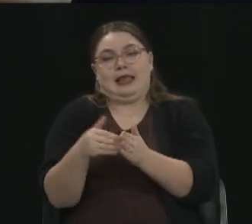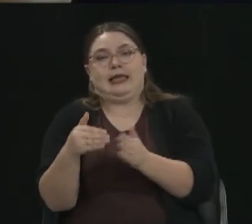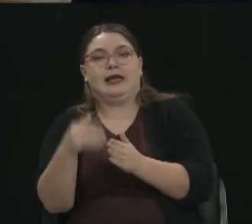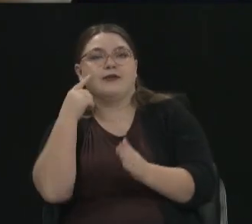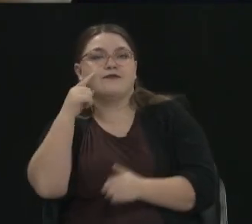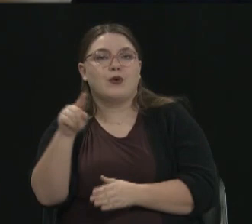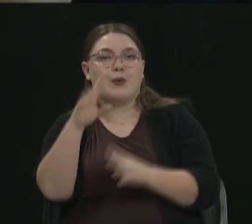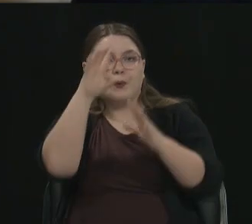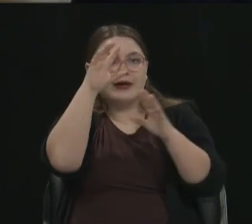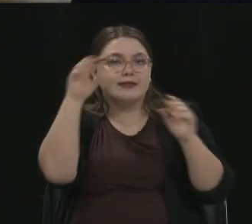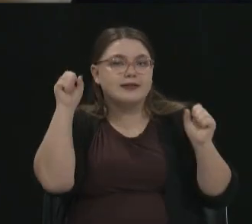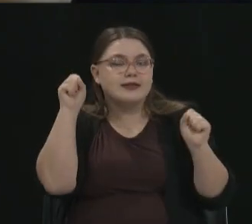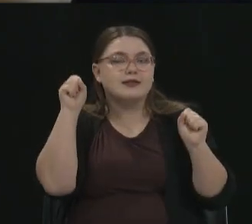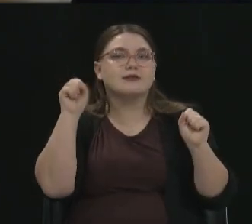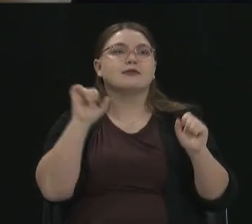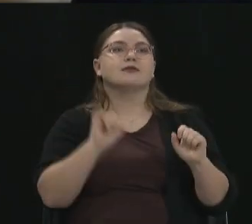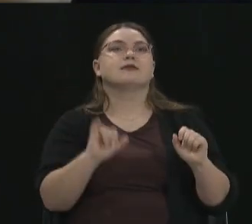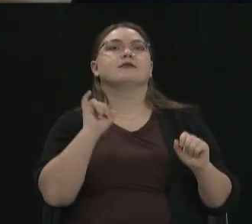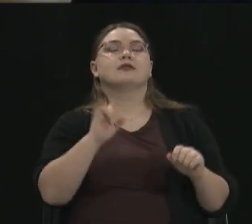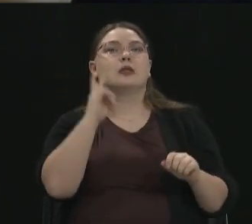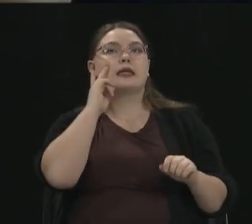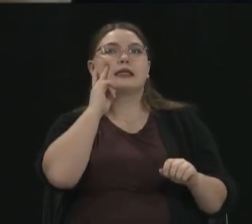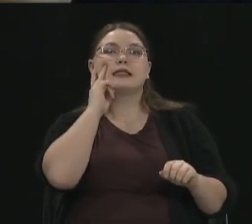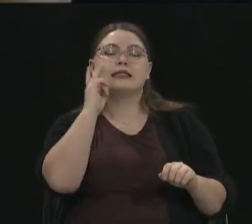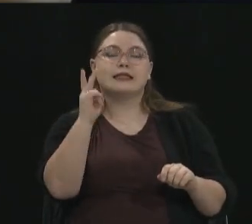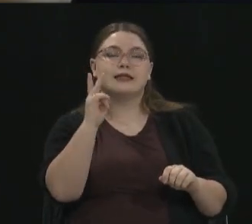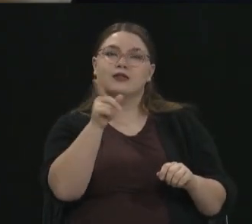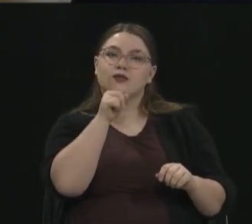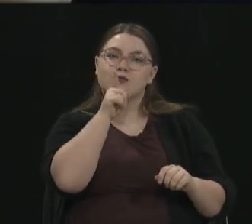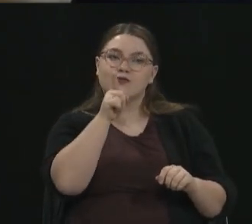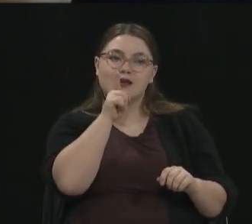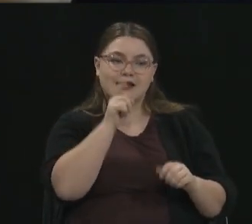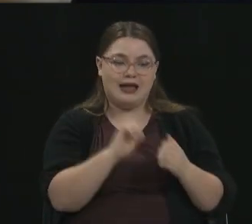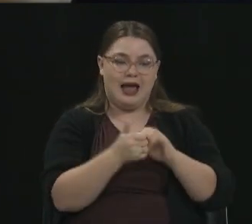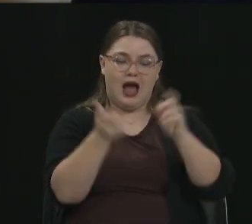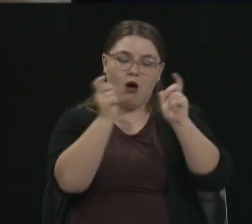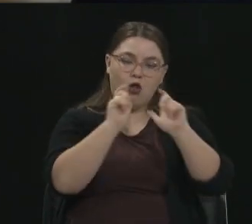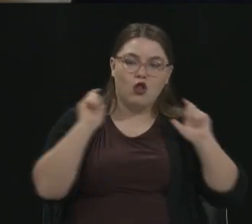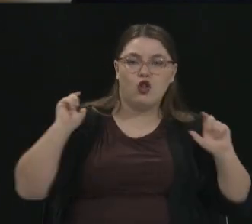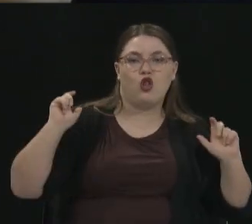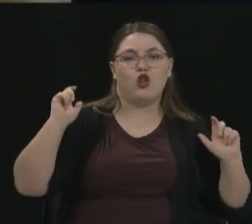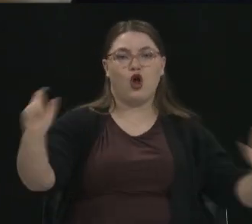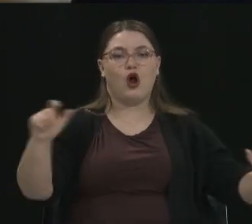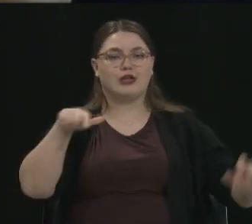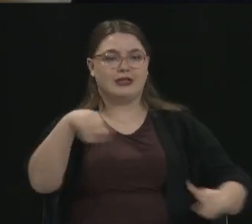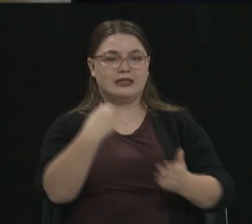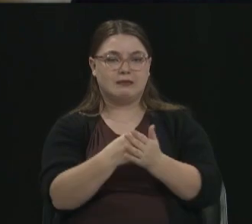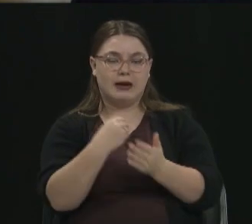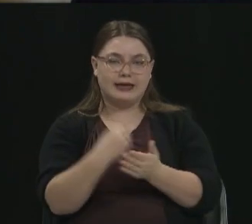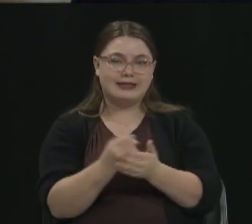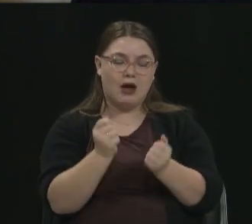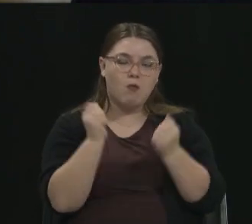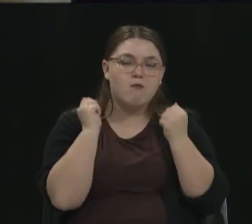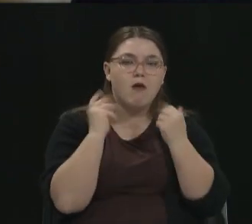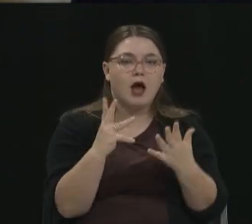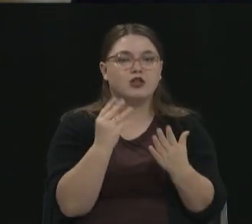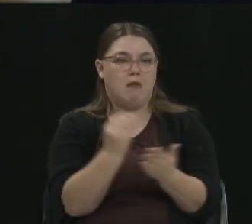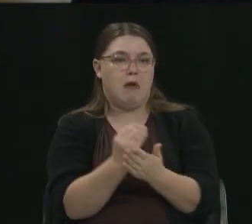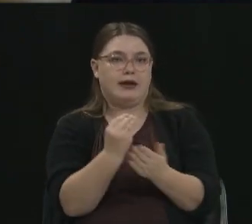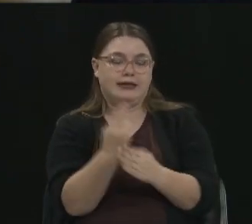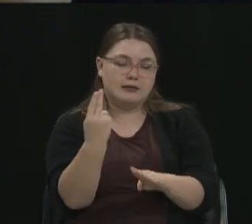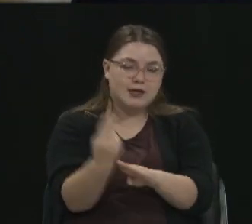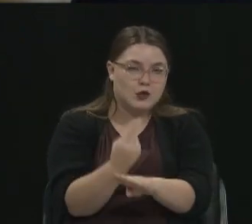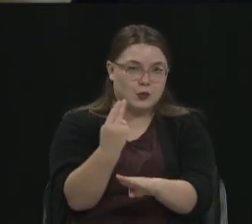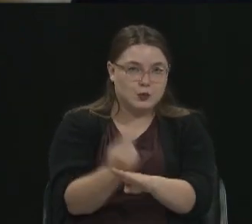race. It gives you a better sense of the scale of what we're talking about, that, how